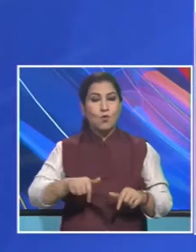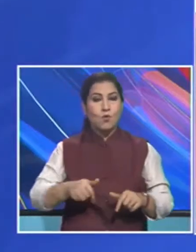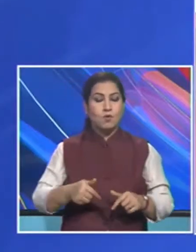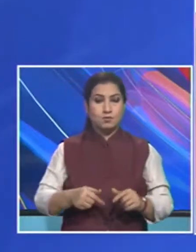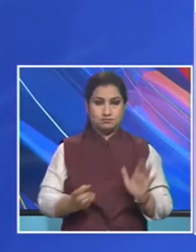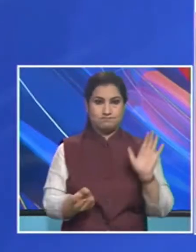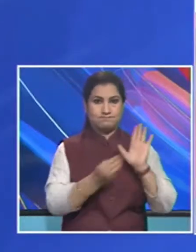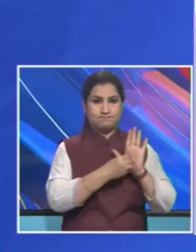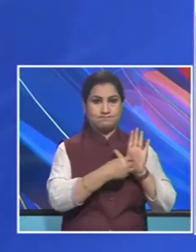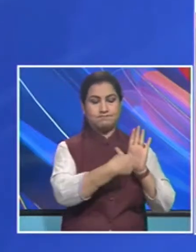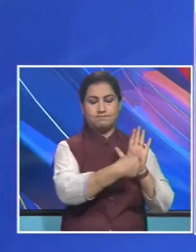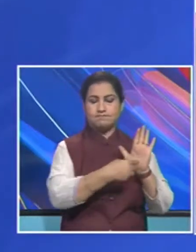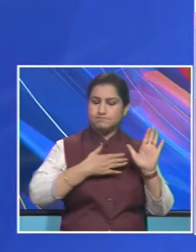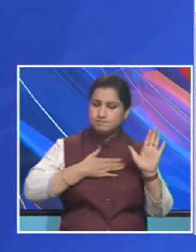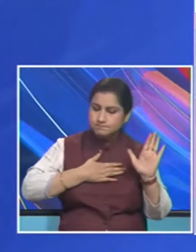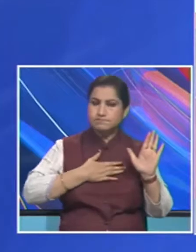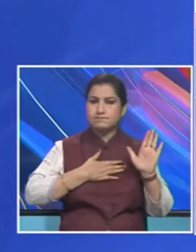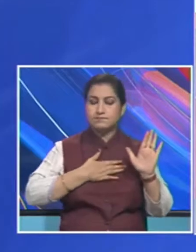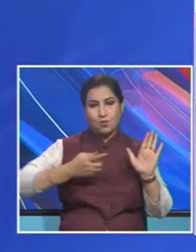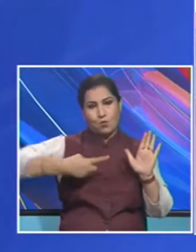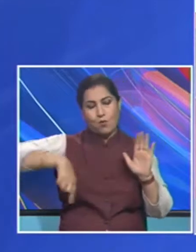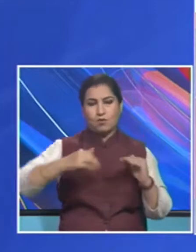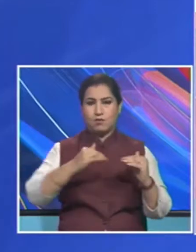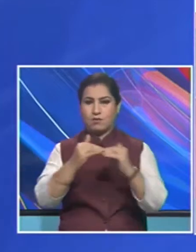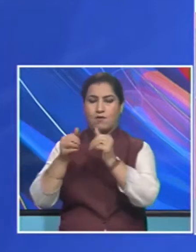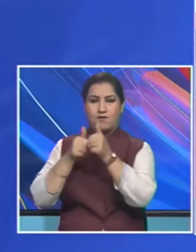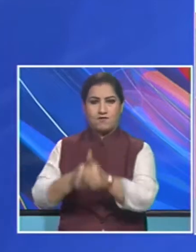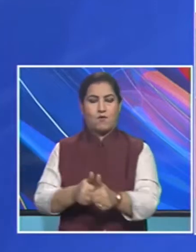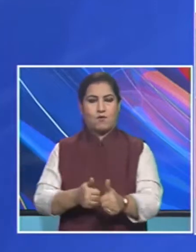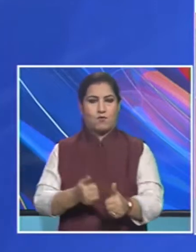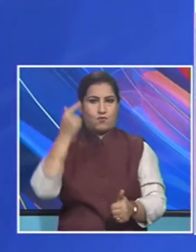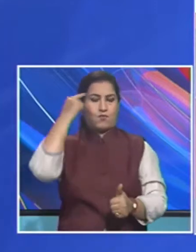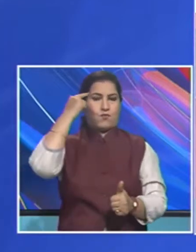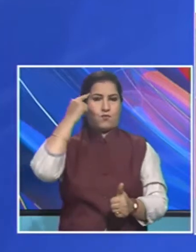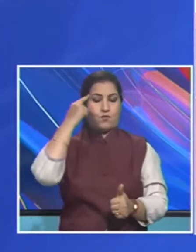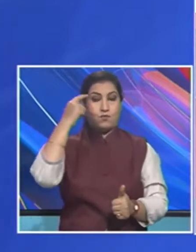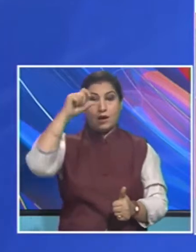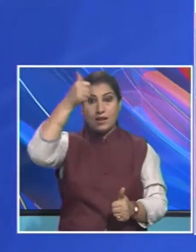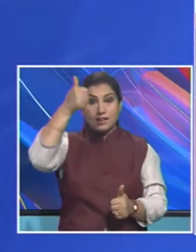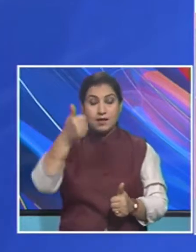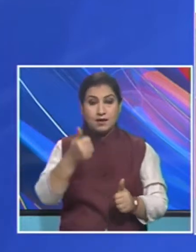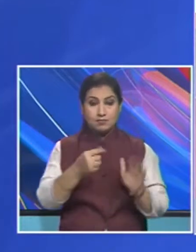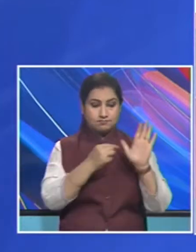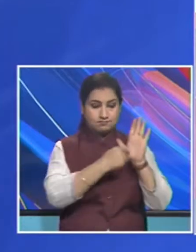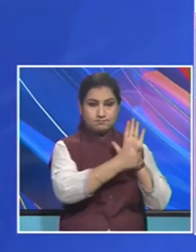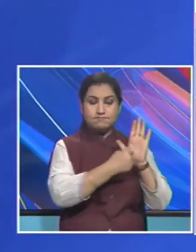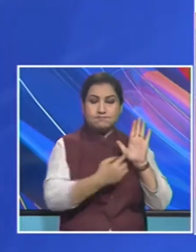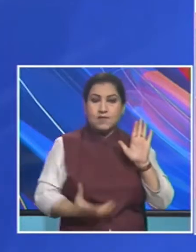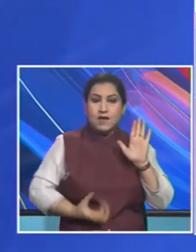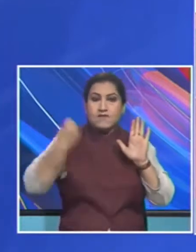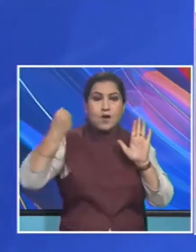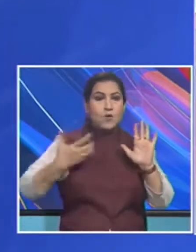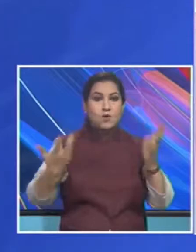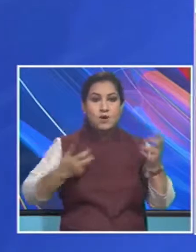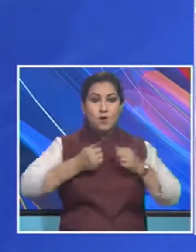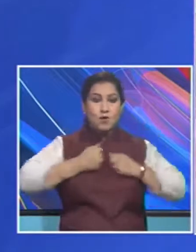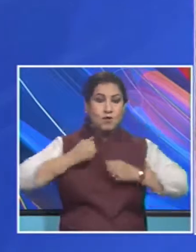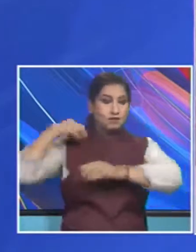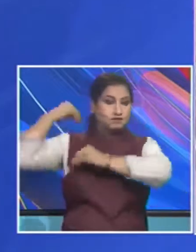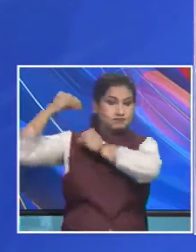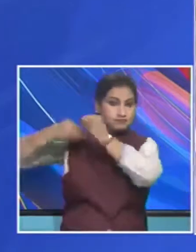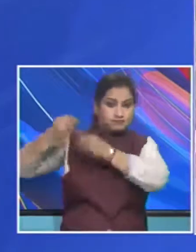of the Constitution is upheld. And Indian democracy is the result of the great gift our founding fathers gave